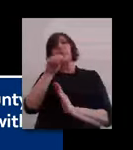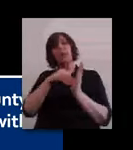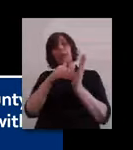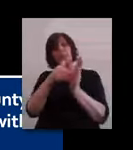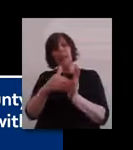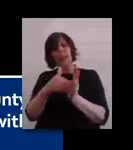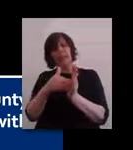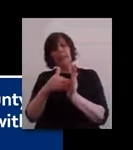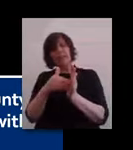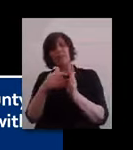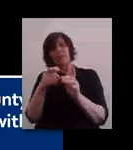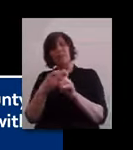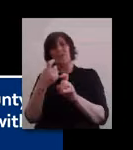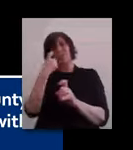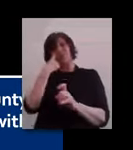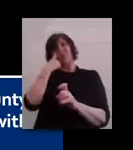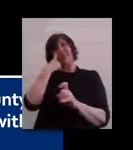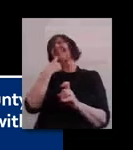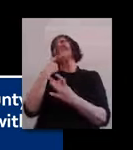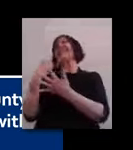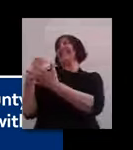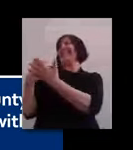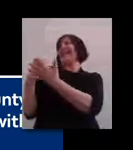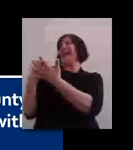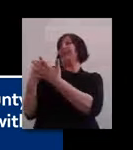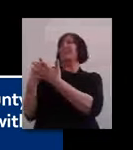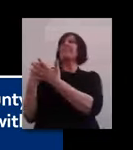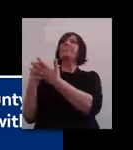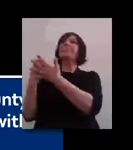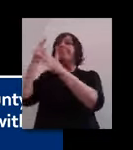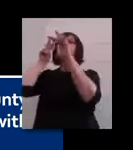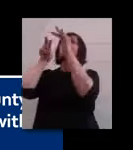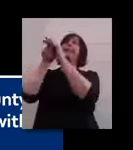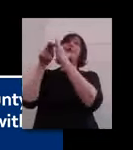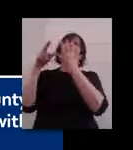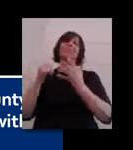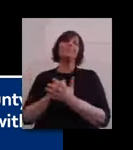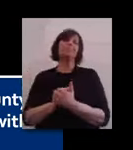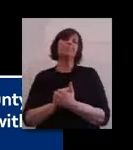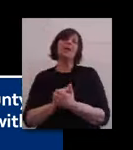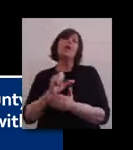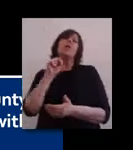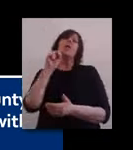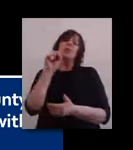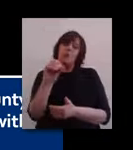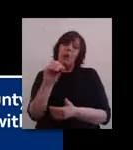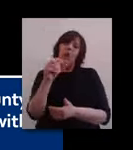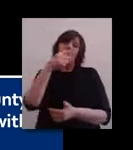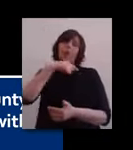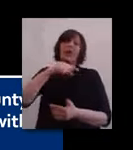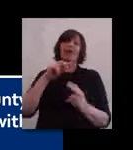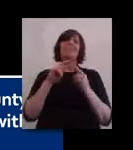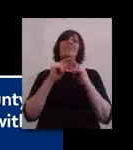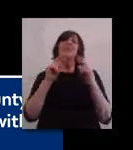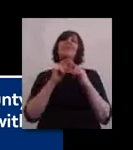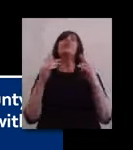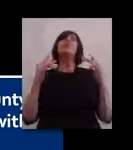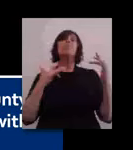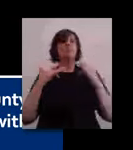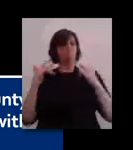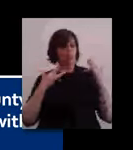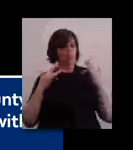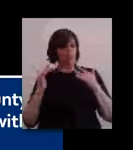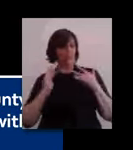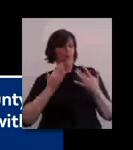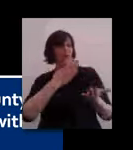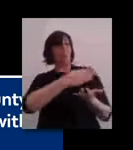national economist estimates of what our losses are going to be. So we are very, very concerned, and our budget office is looking at these